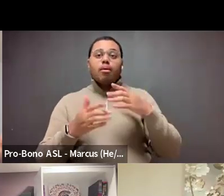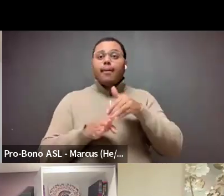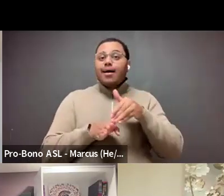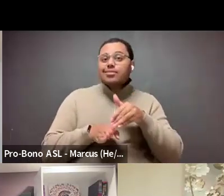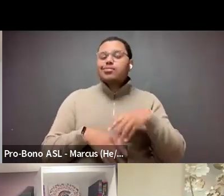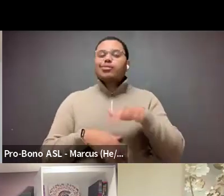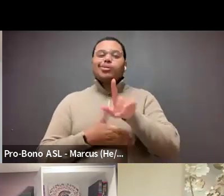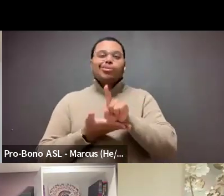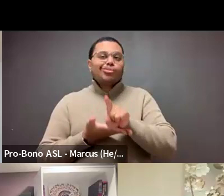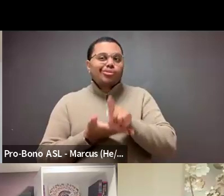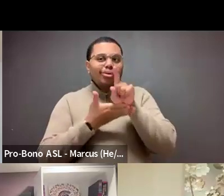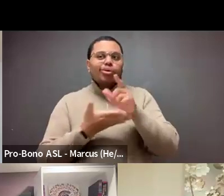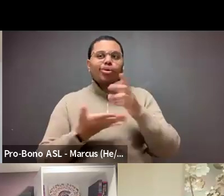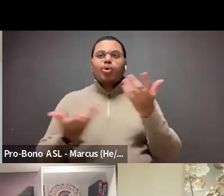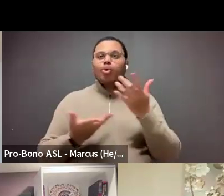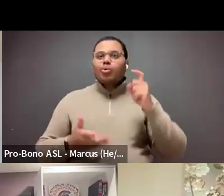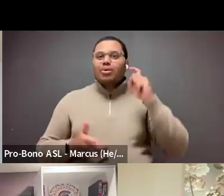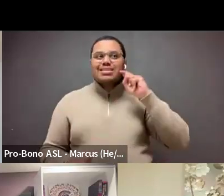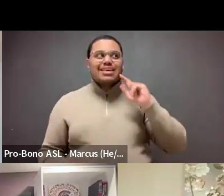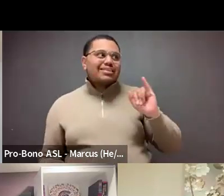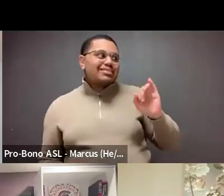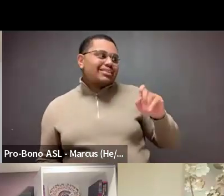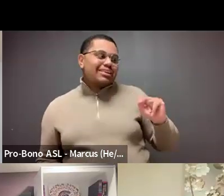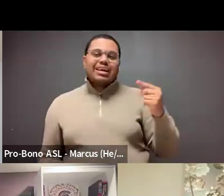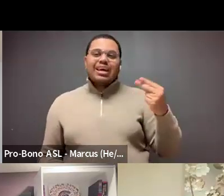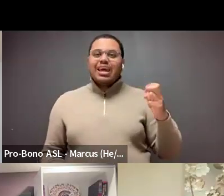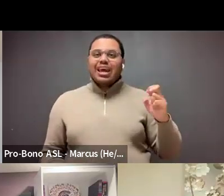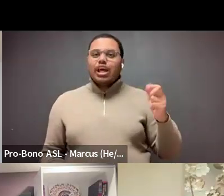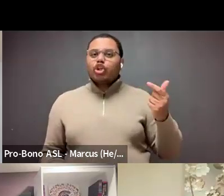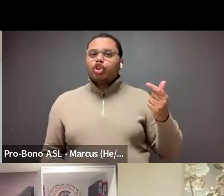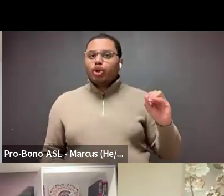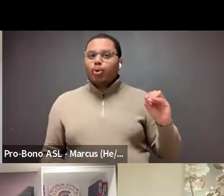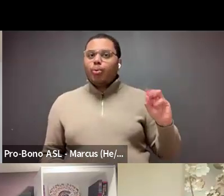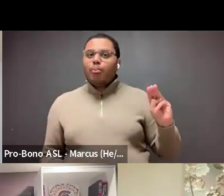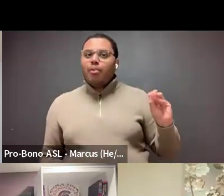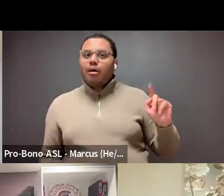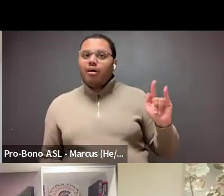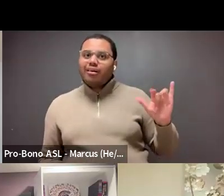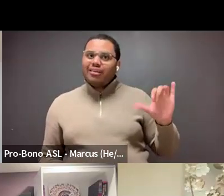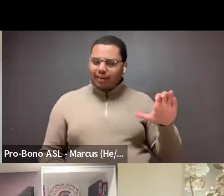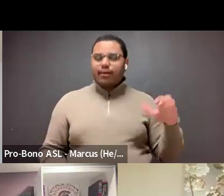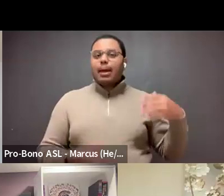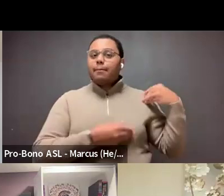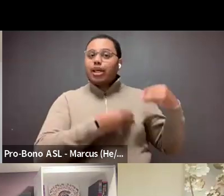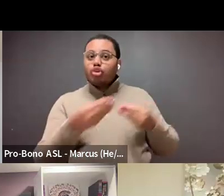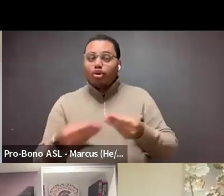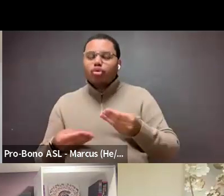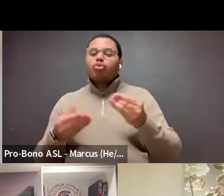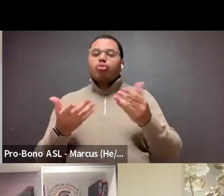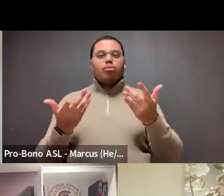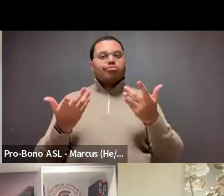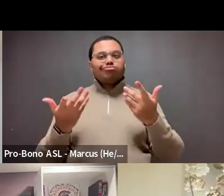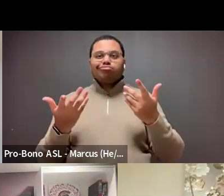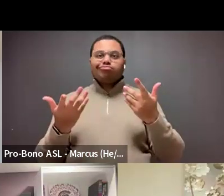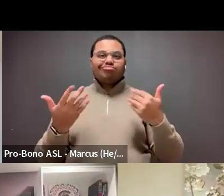what sort of sexist, hegemonic, patriarchal ideas that you have. That self-reflexivity is really critical